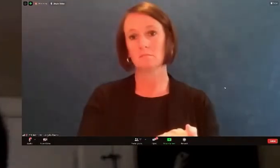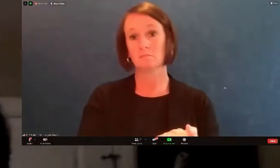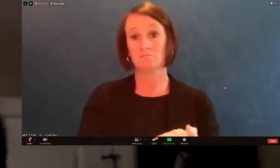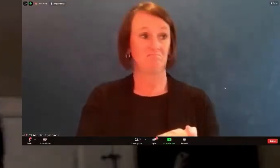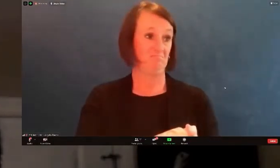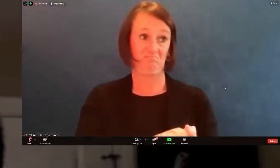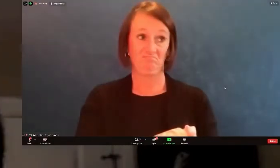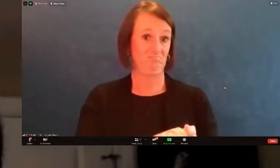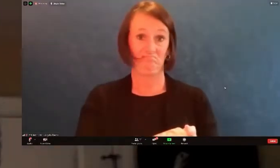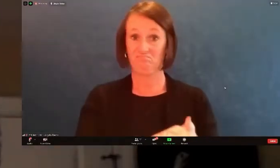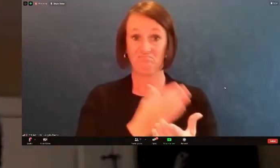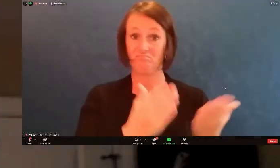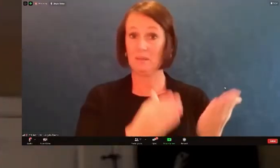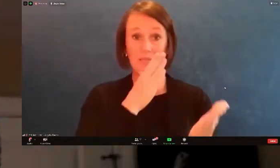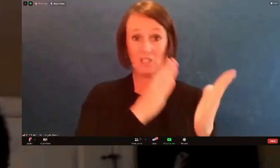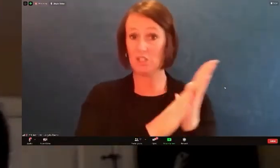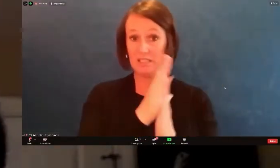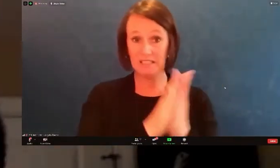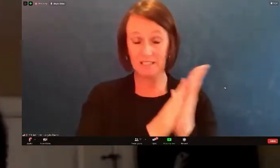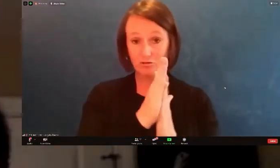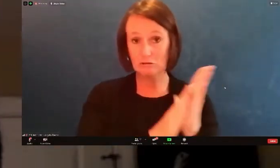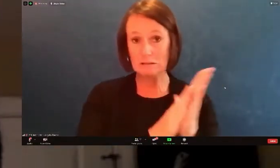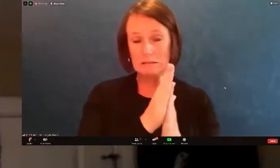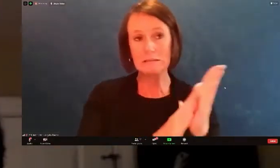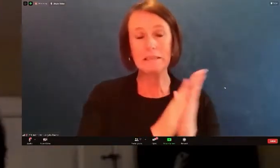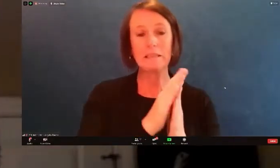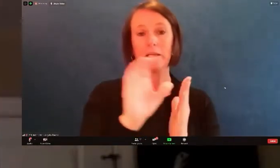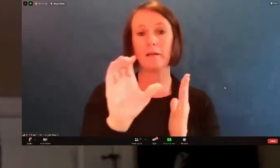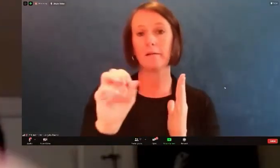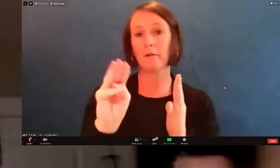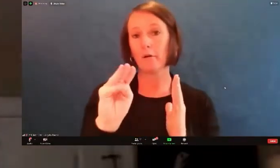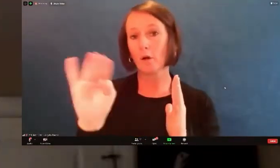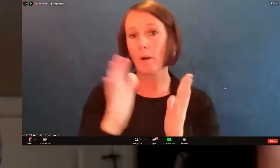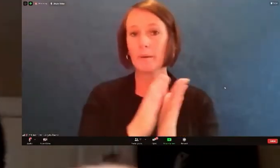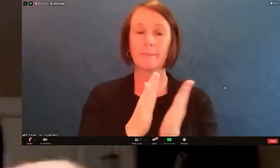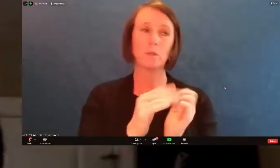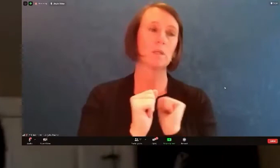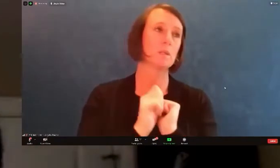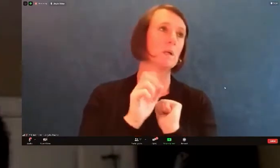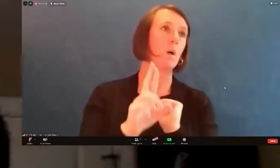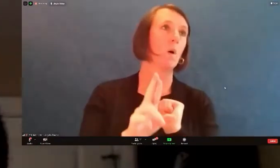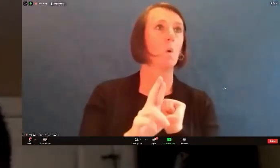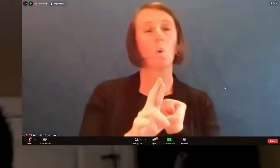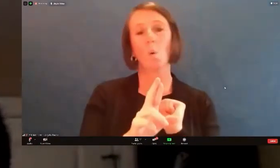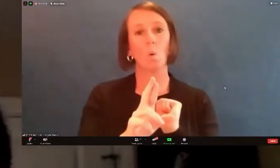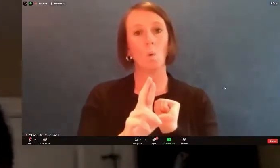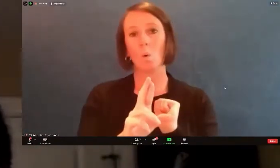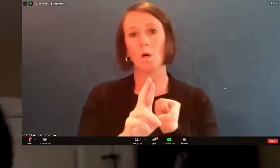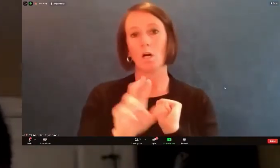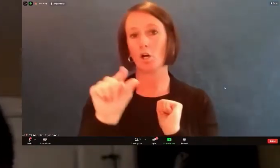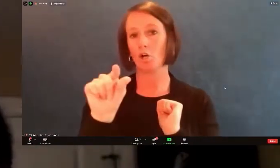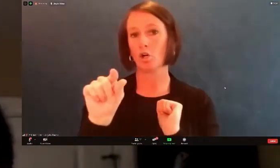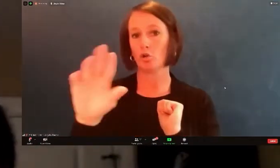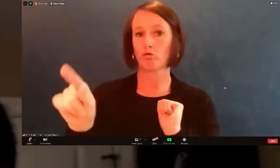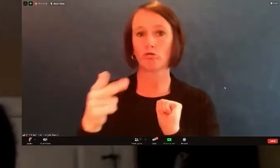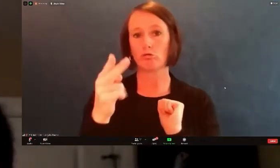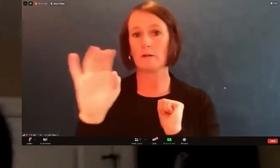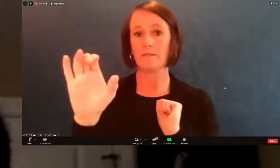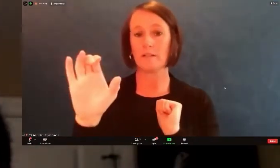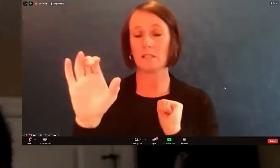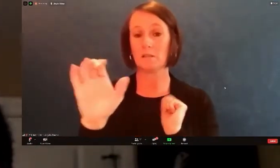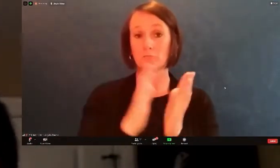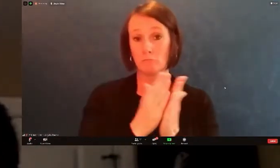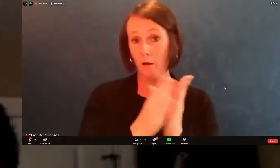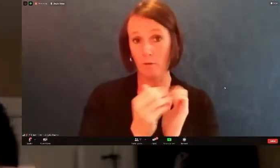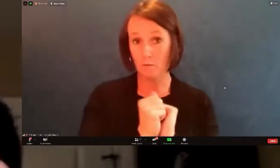interested in a graphic novel or a comic book or fill in the blank. And that's not anything wrong with what I'm